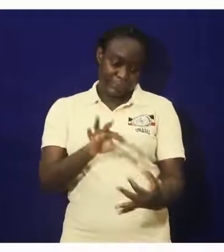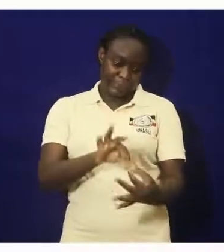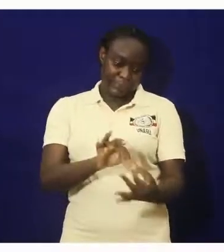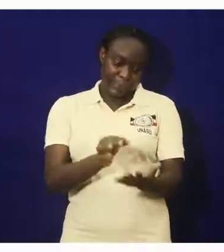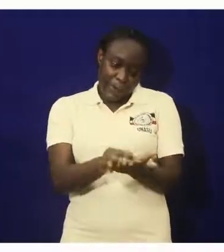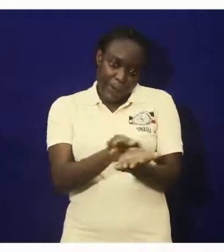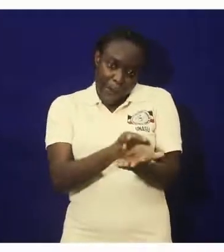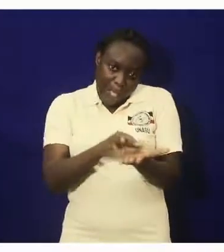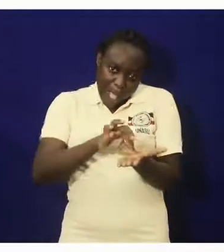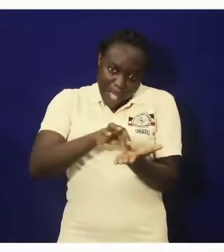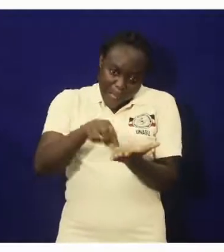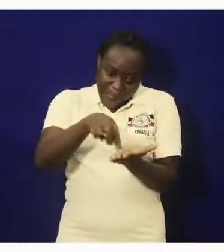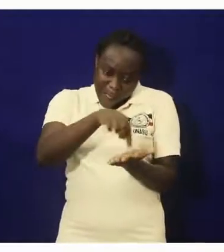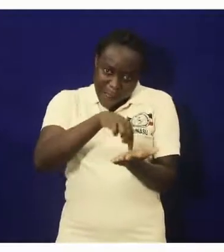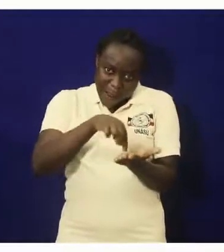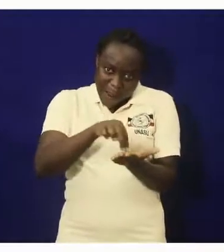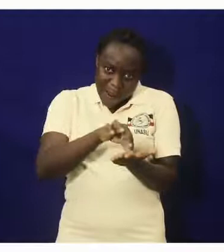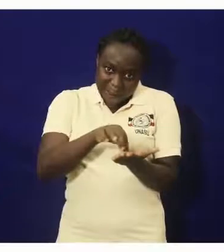meets the ovule